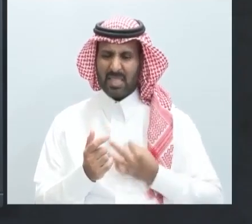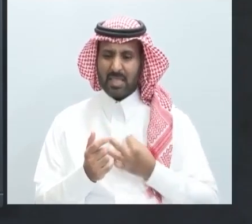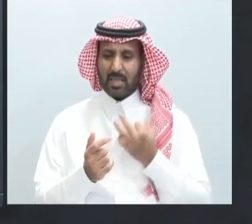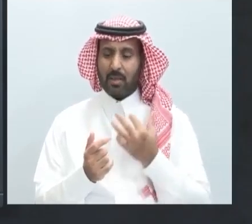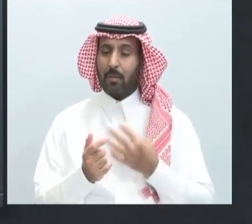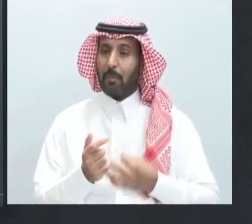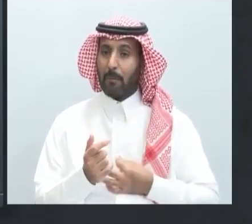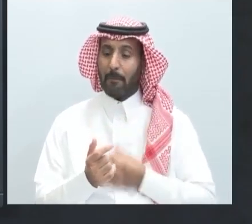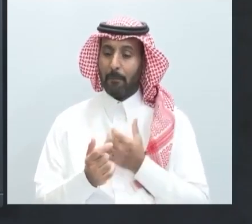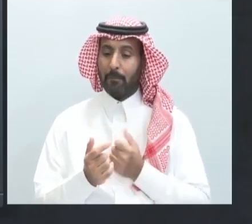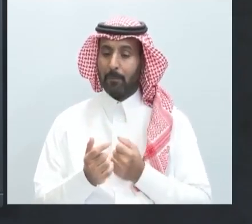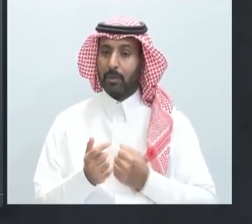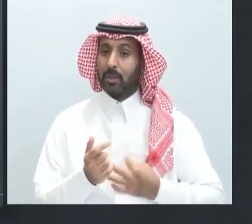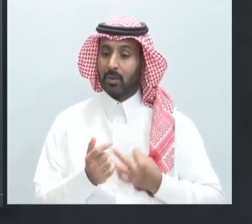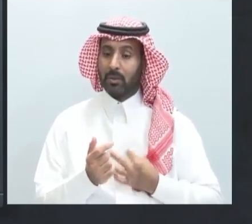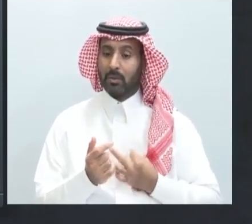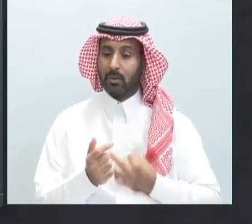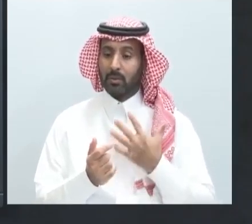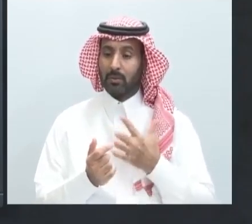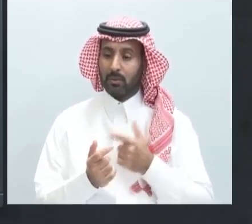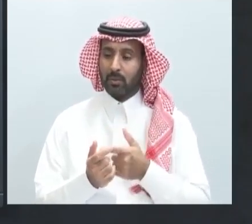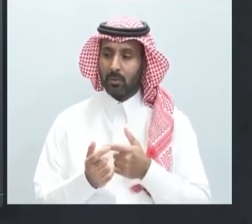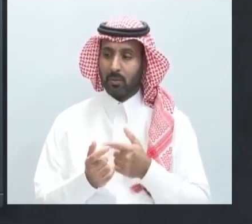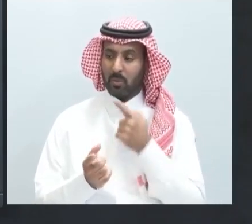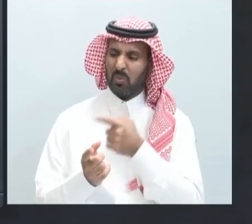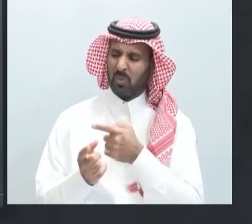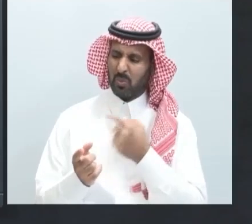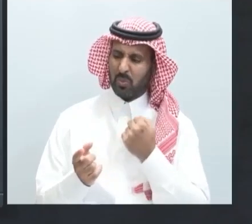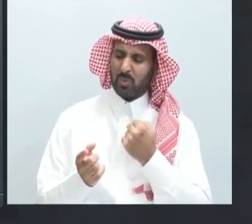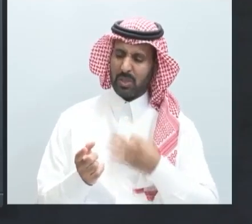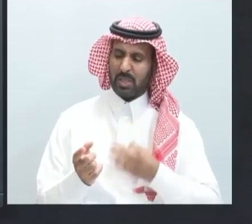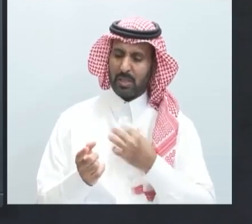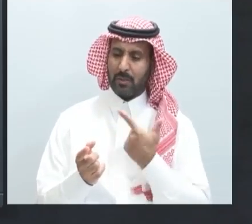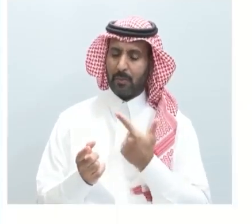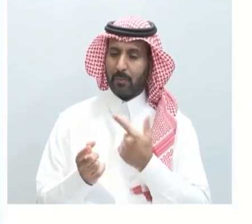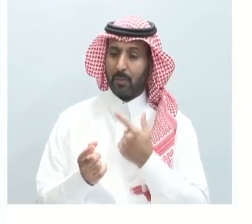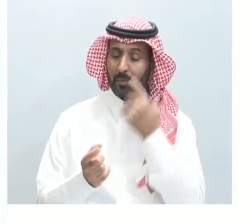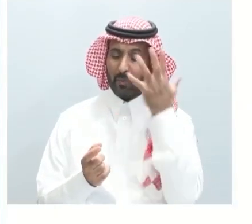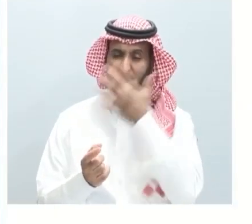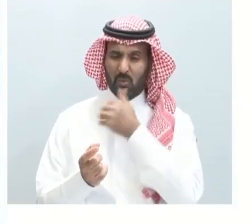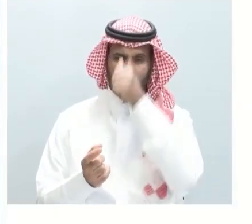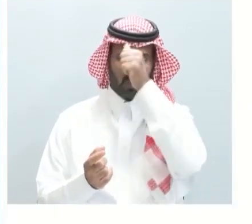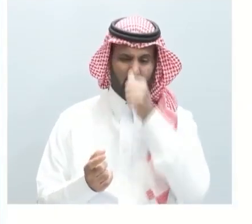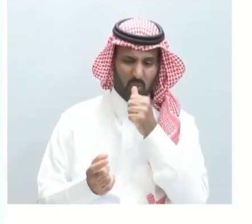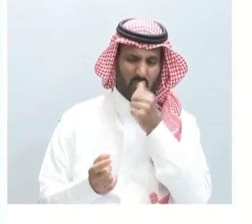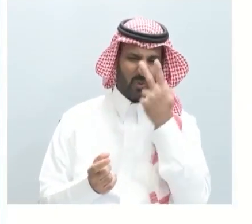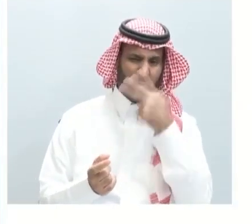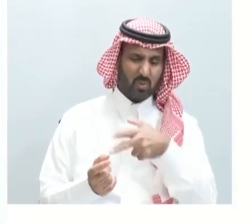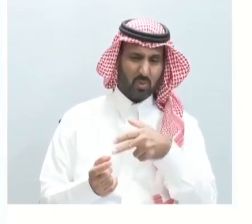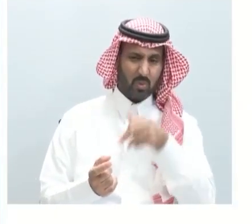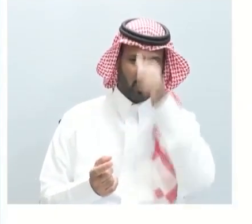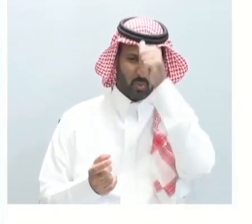envied someone you have been Green With Envy what makes you red what makes you see